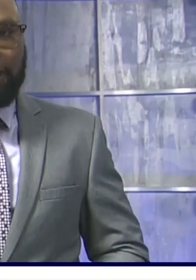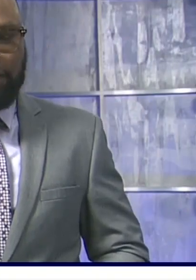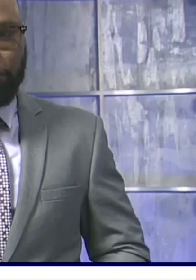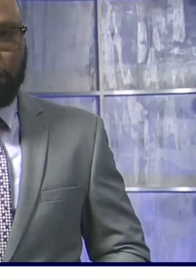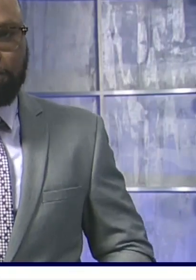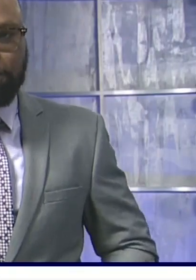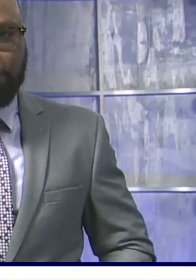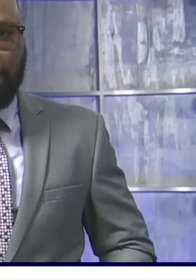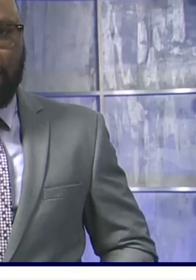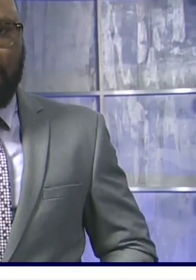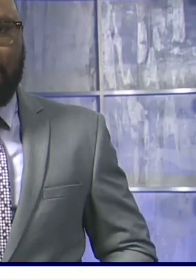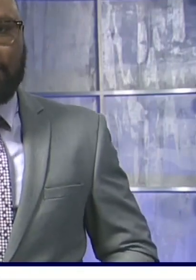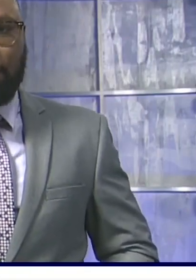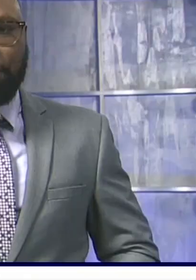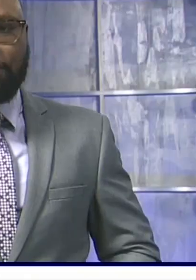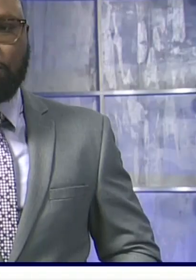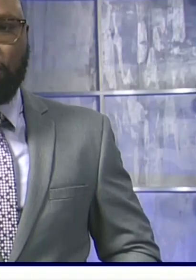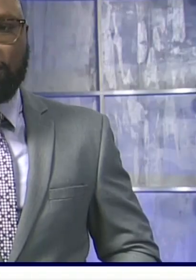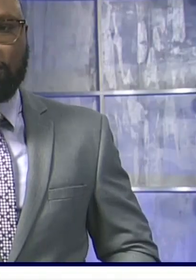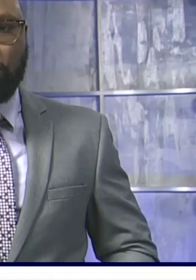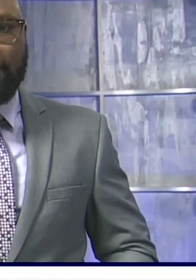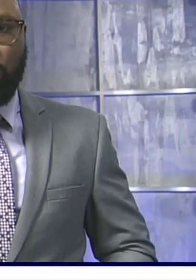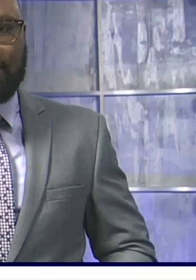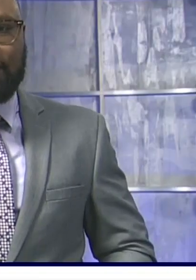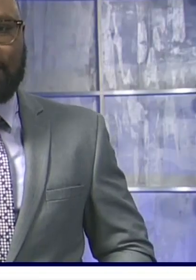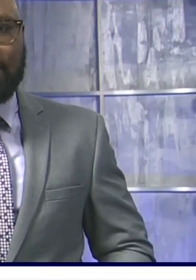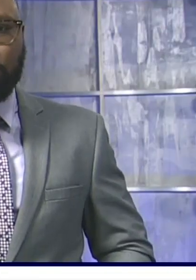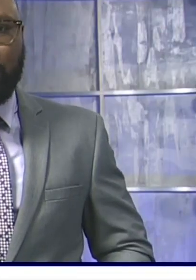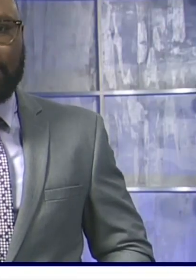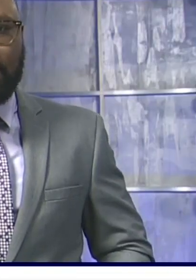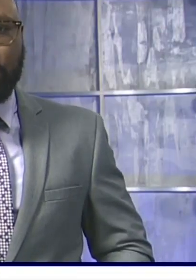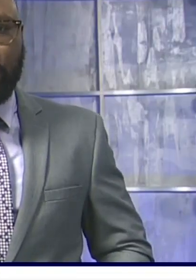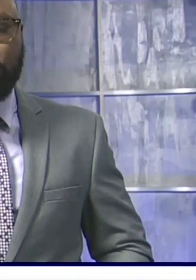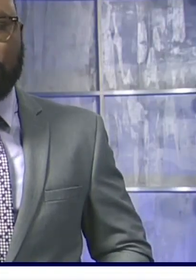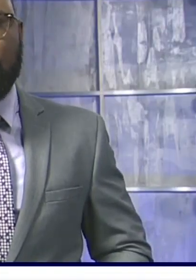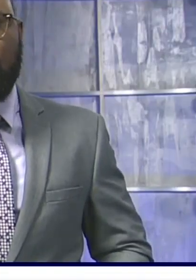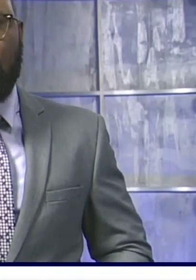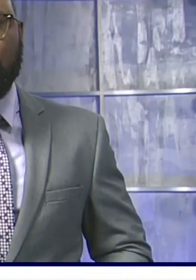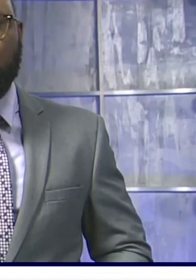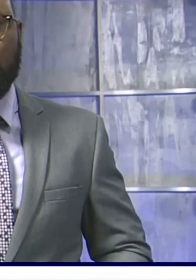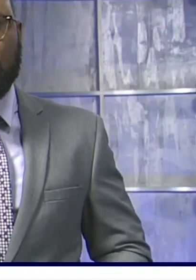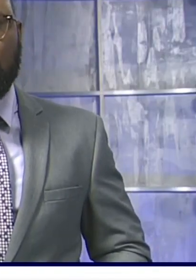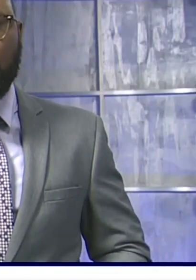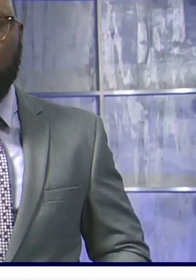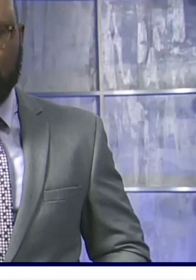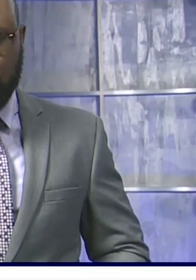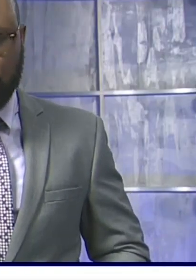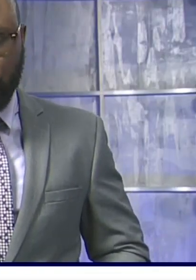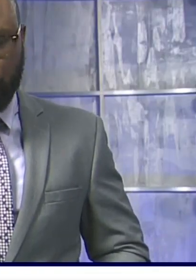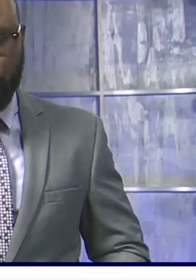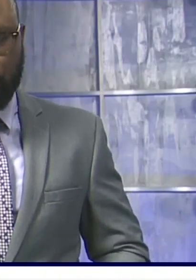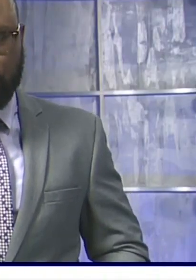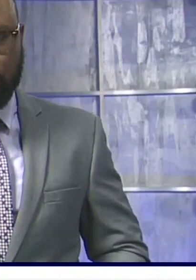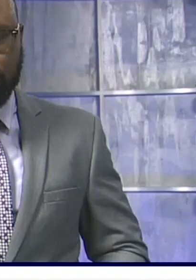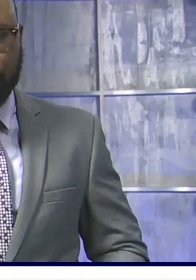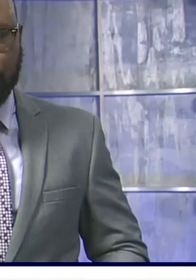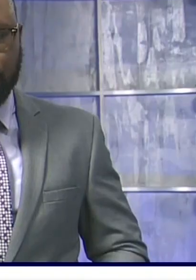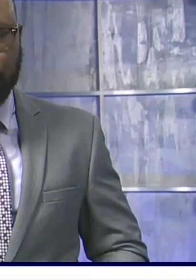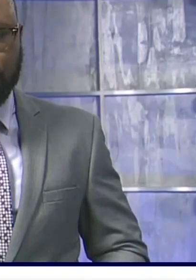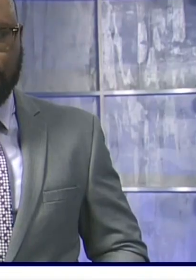successful festival. And coming up in sports, Cricket West Indies rings in the changes after recent poor results on the field.